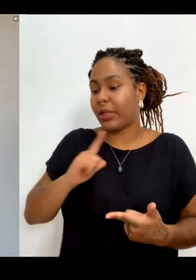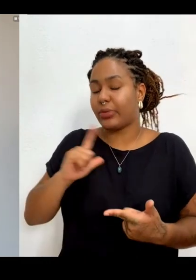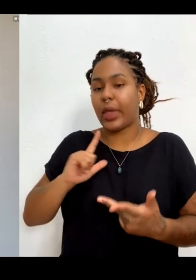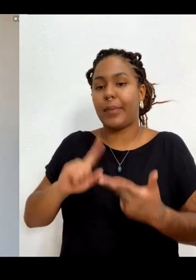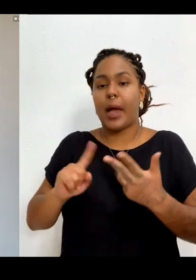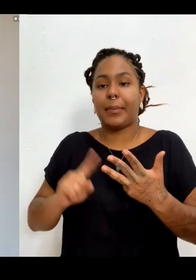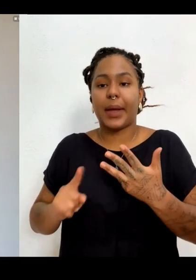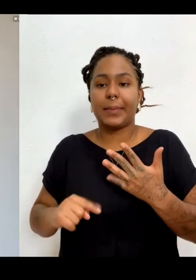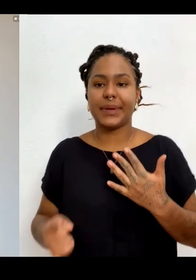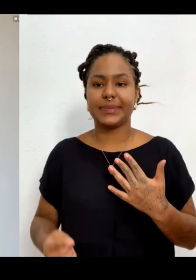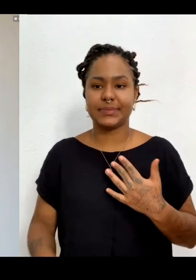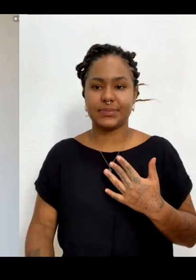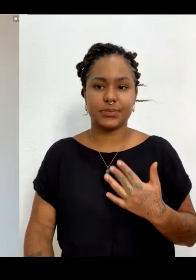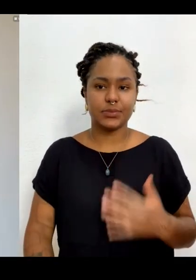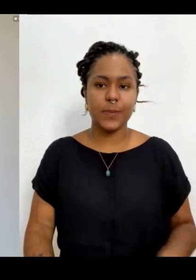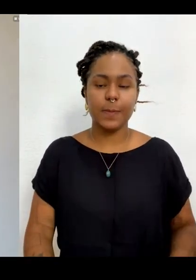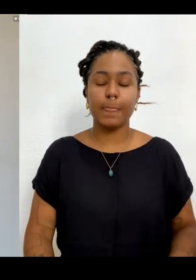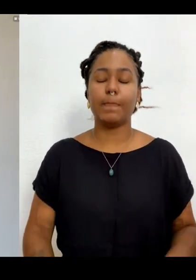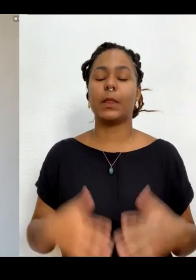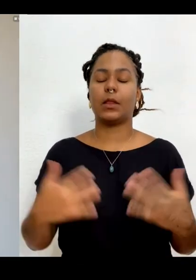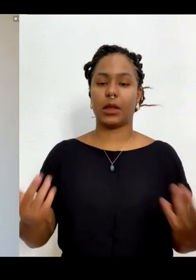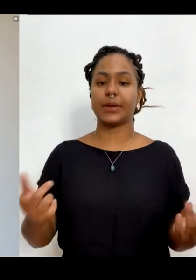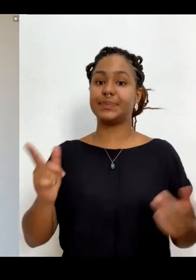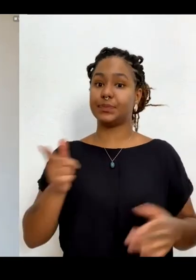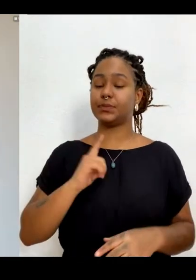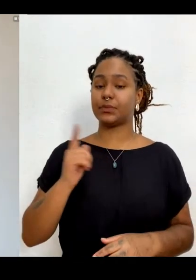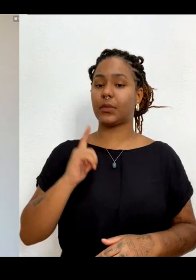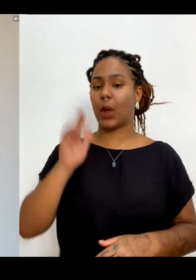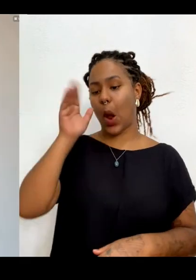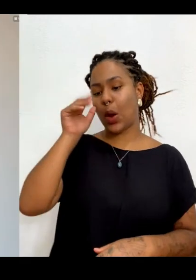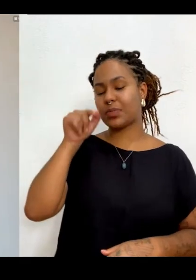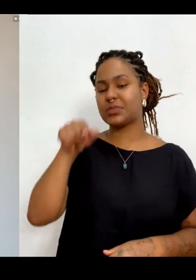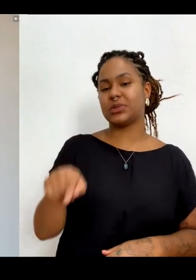and he pretend to ah um